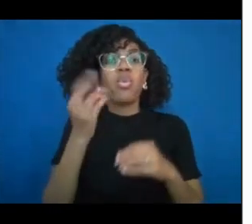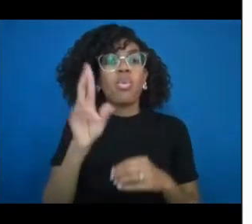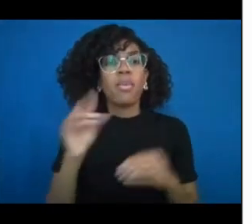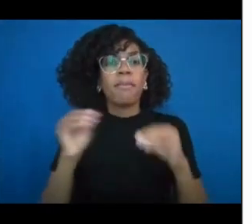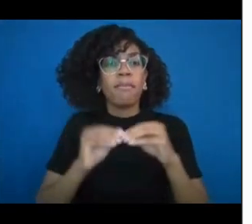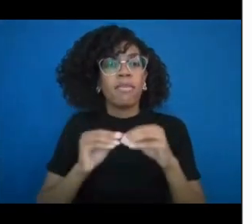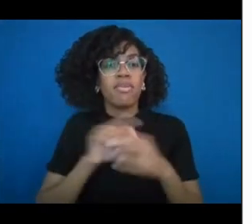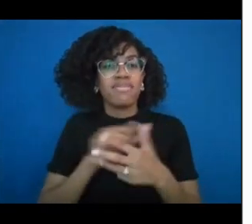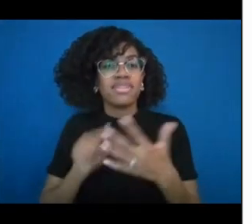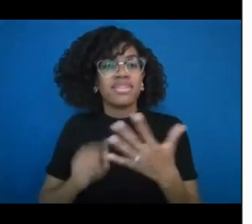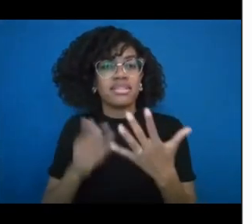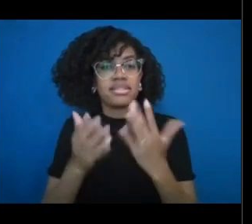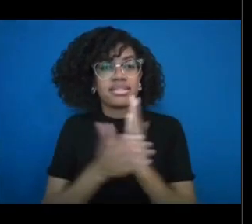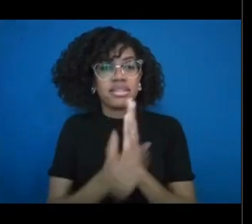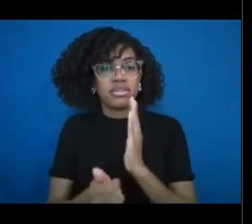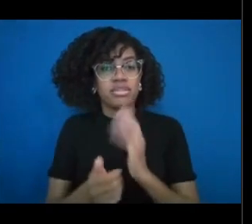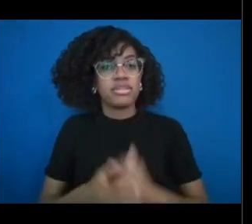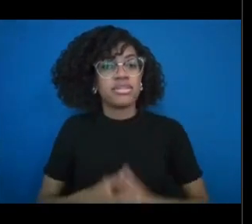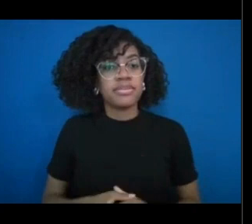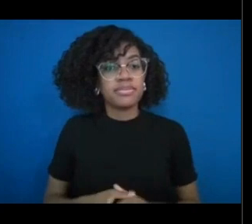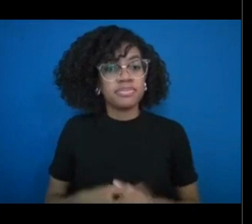skills.